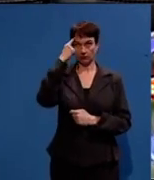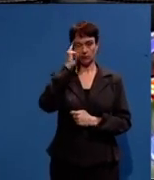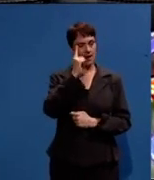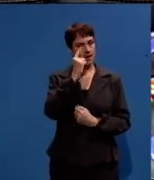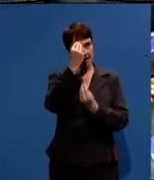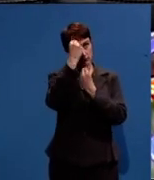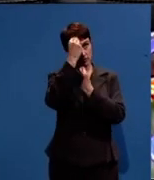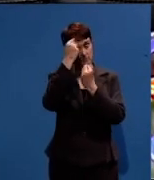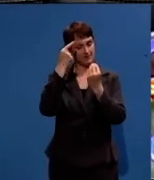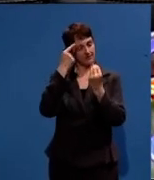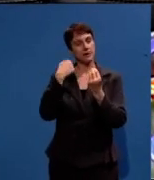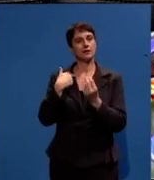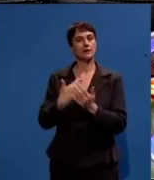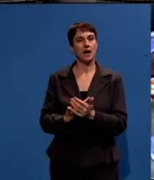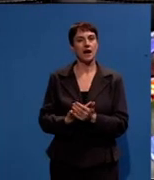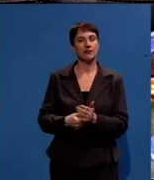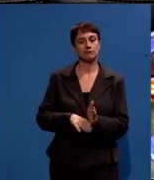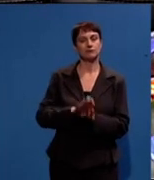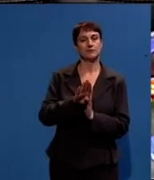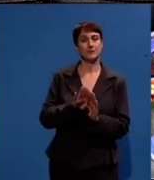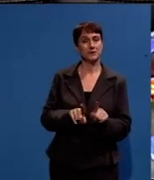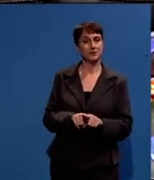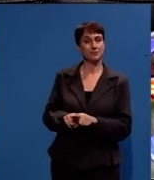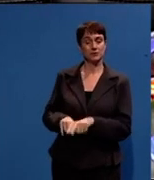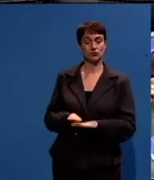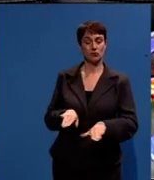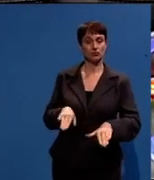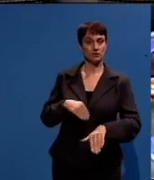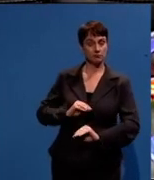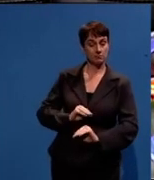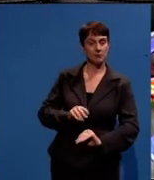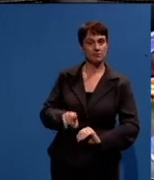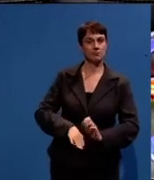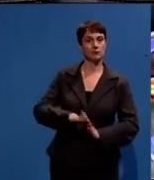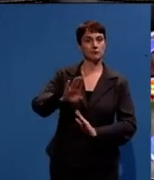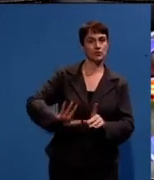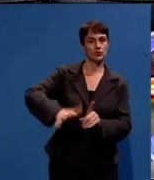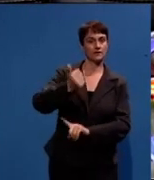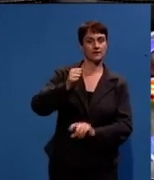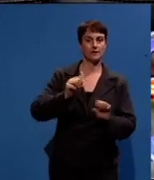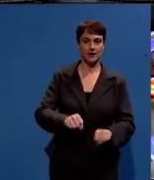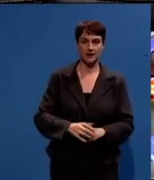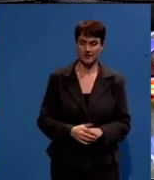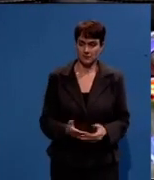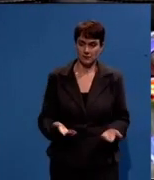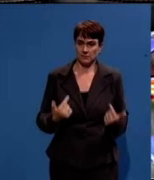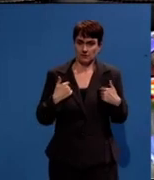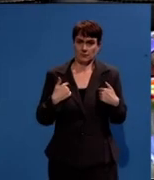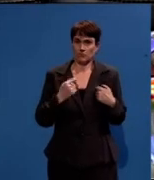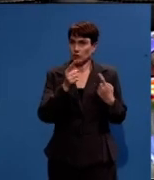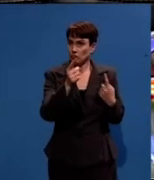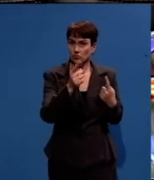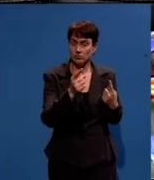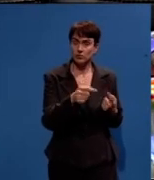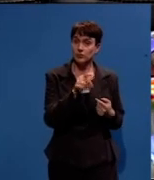way through which we can get kids to achieve what they want in life. And people like you and I, and ordinary South Africans, can